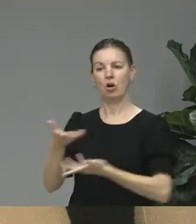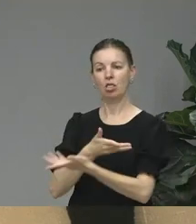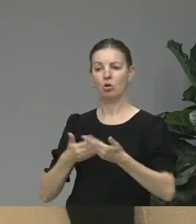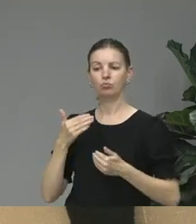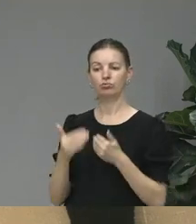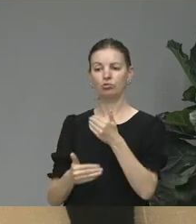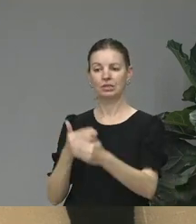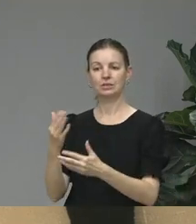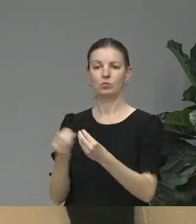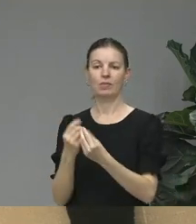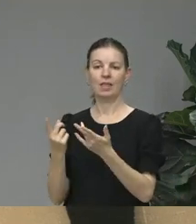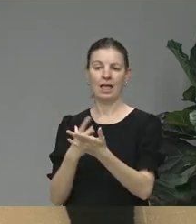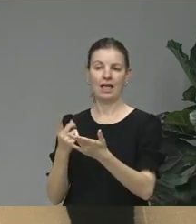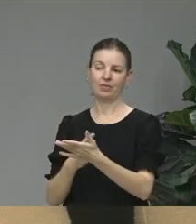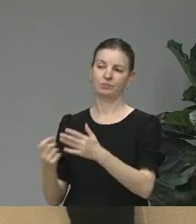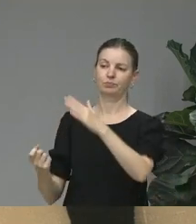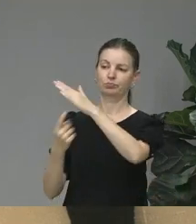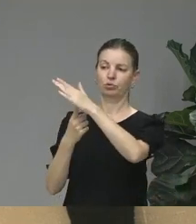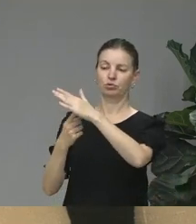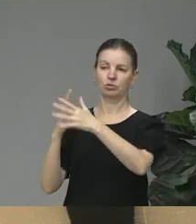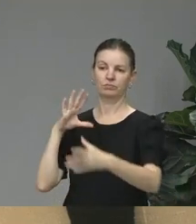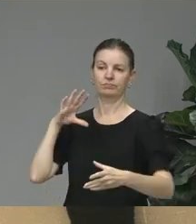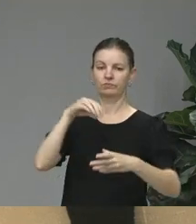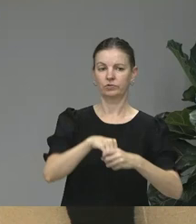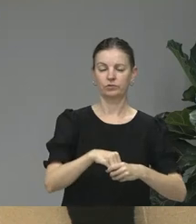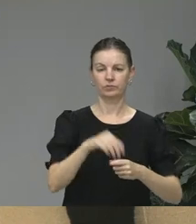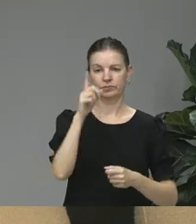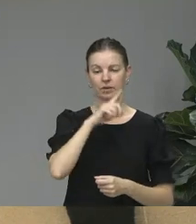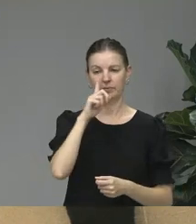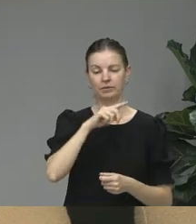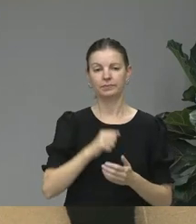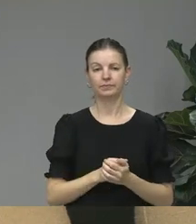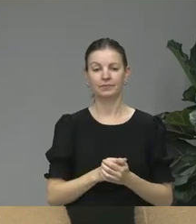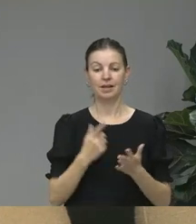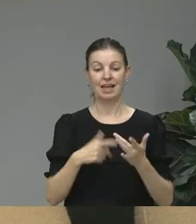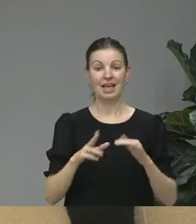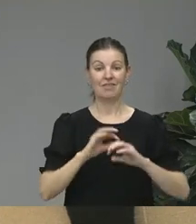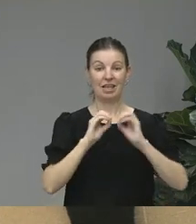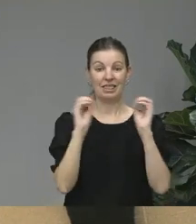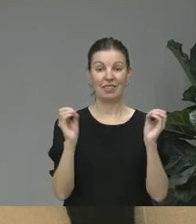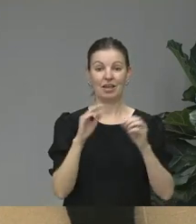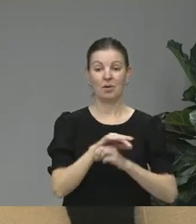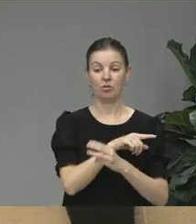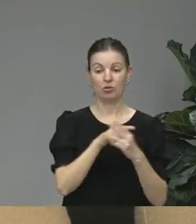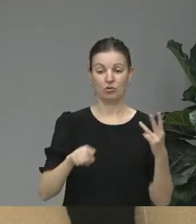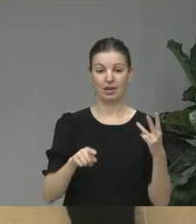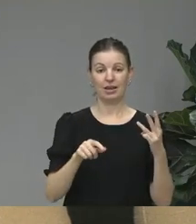key actors in the model. But if we had nothing about economic, cultural and social rights, we would